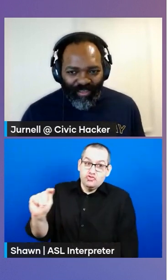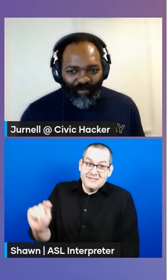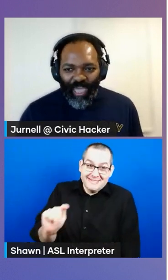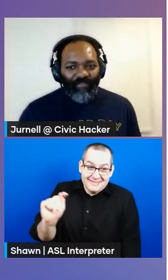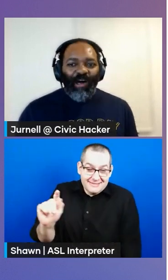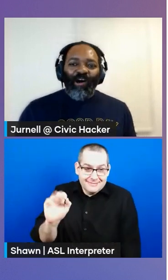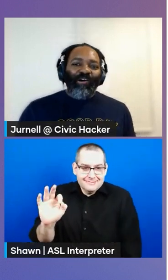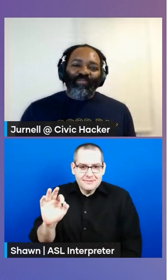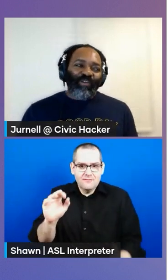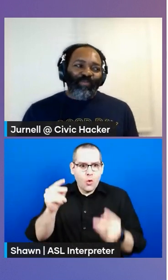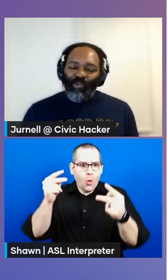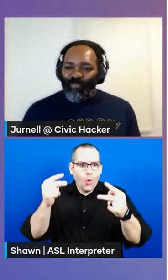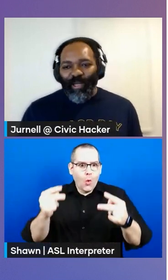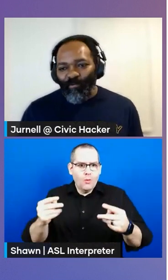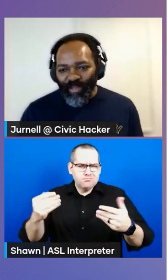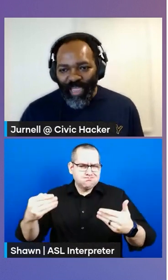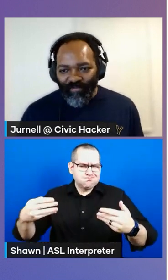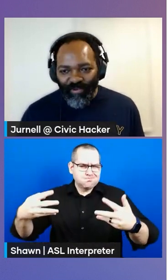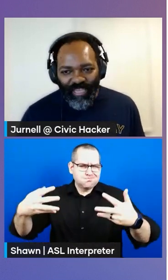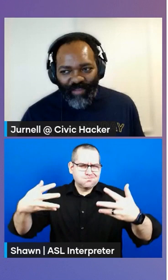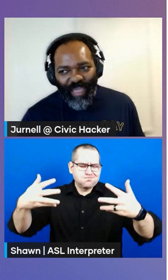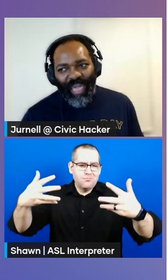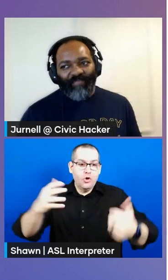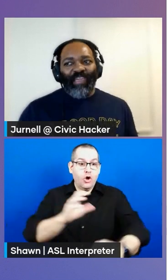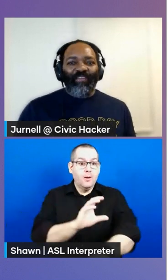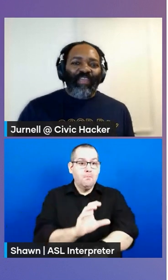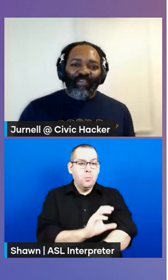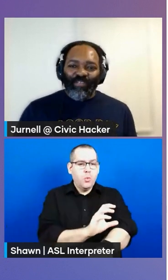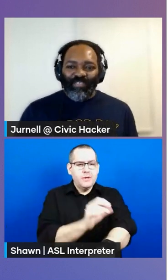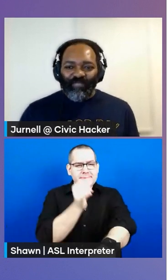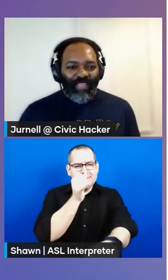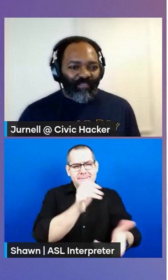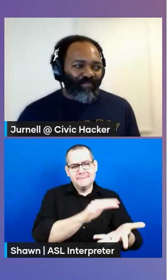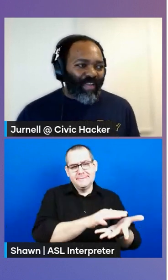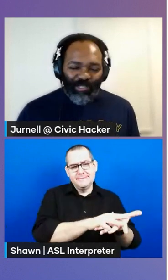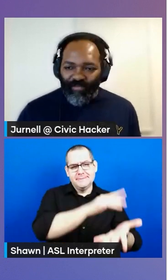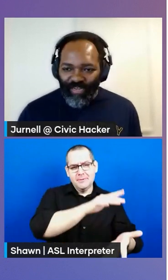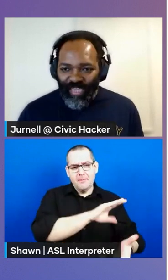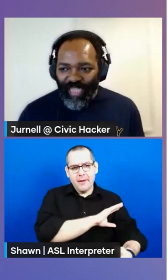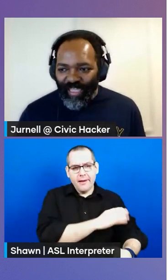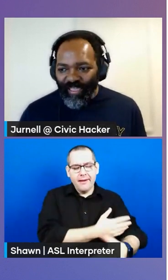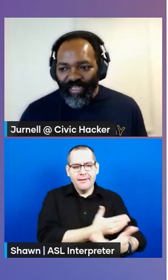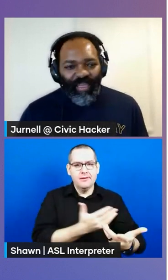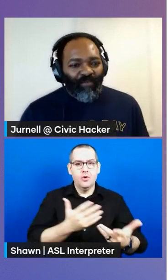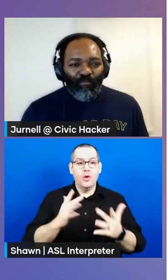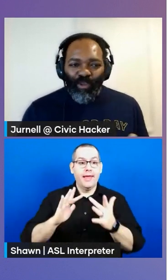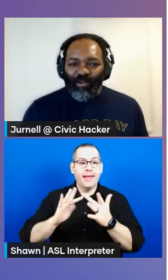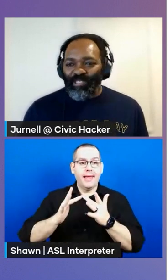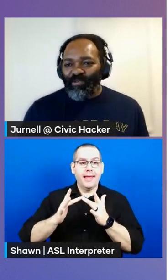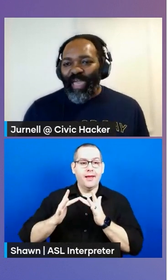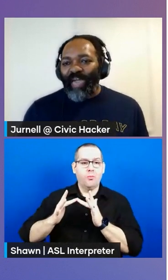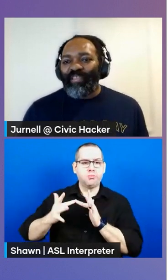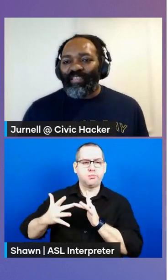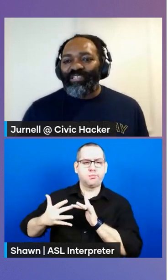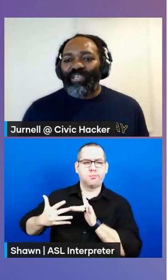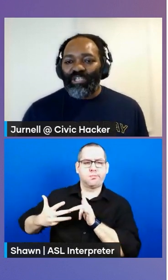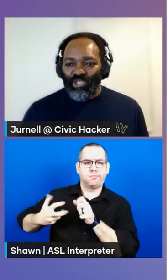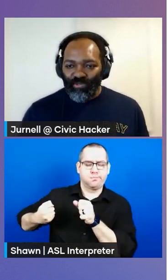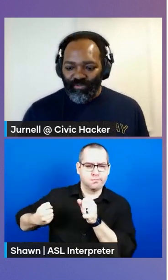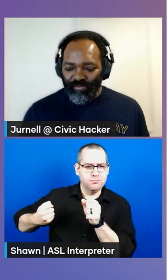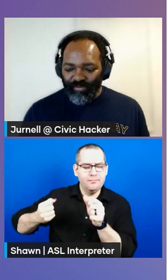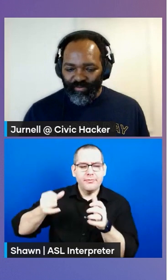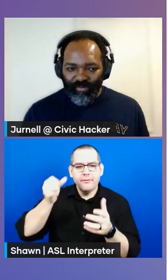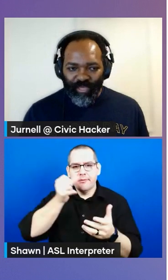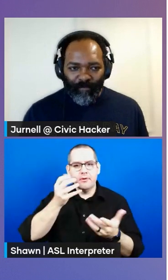point. We have all the computing power we can ever need. We have the internet, which is even getting faster every day. We are still having this